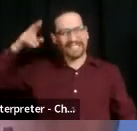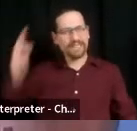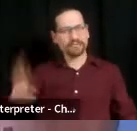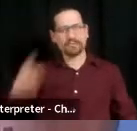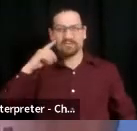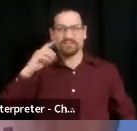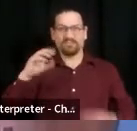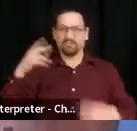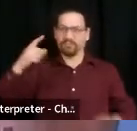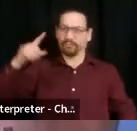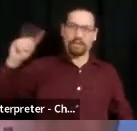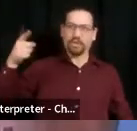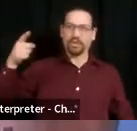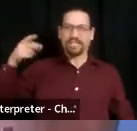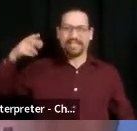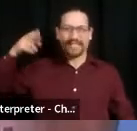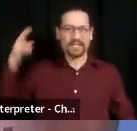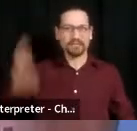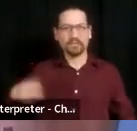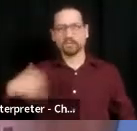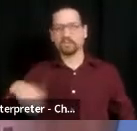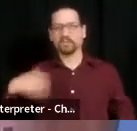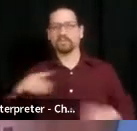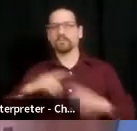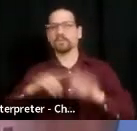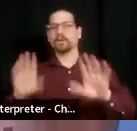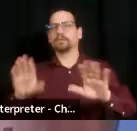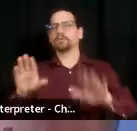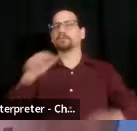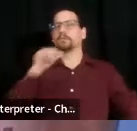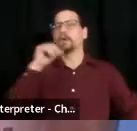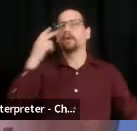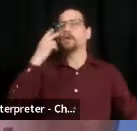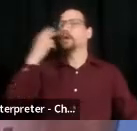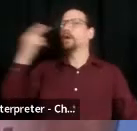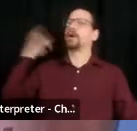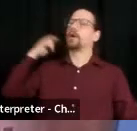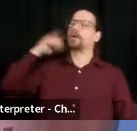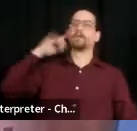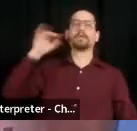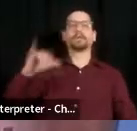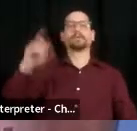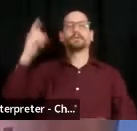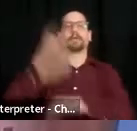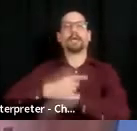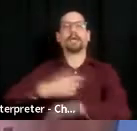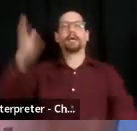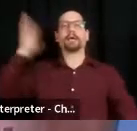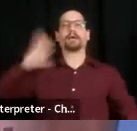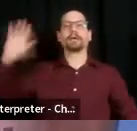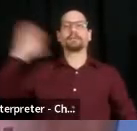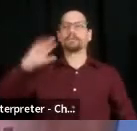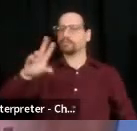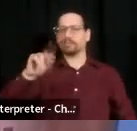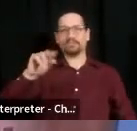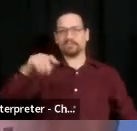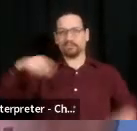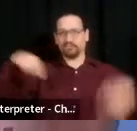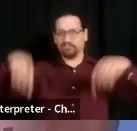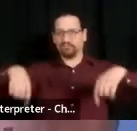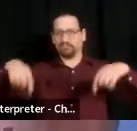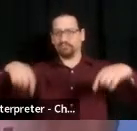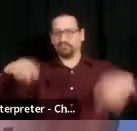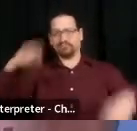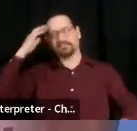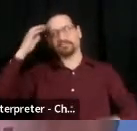down as the blizzard of 2022. It's going to go down as the day that Tom Brady retired. We'll certainly remember that, that